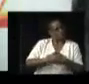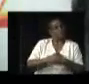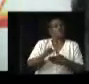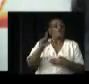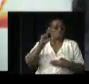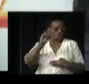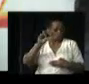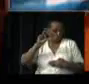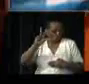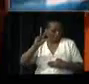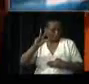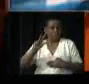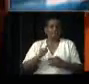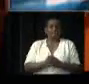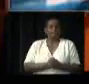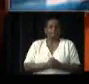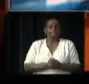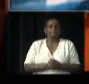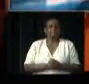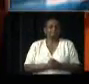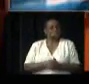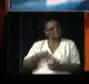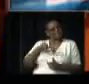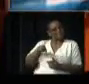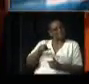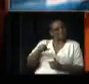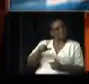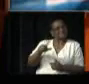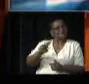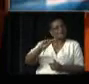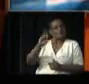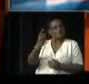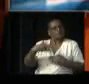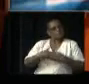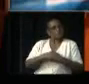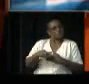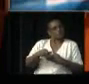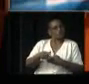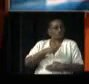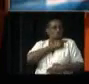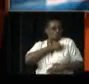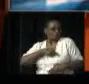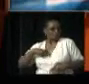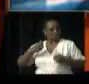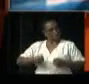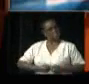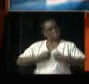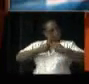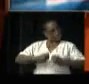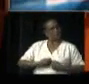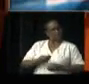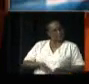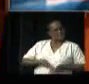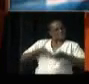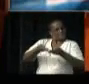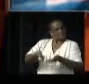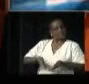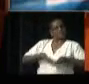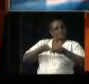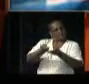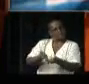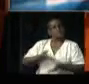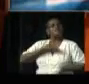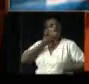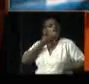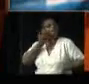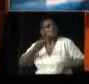by the First Lady, Ingrid Bauterse-Waldring. She gave them, on behalf of the President, a baggage of motivation. The next